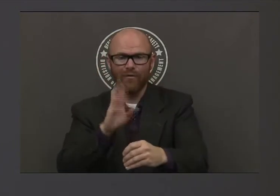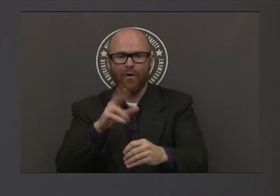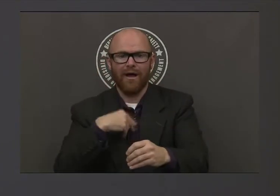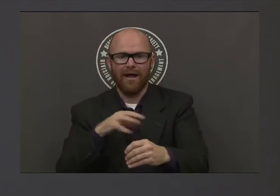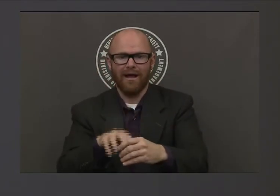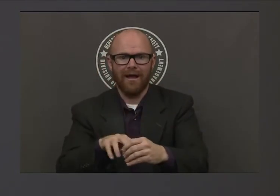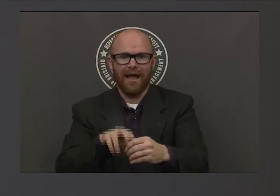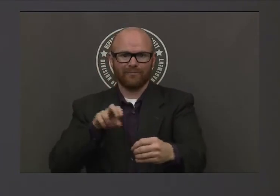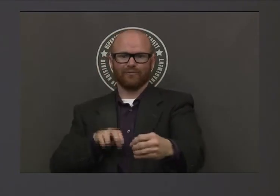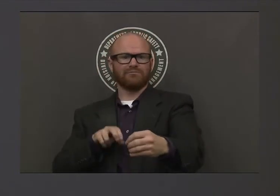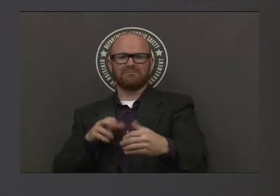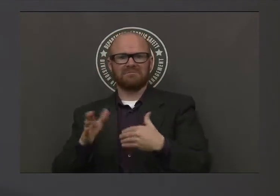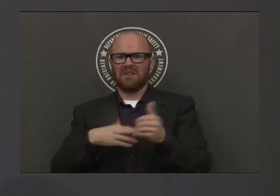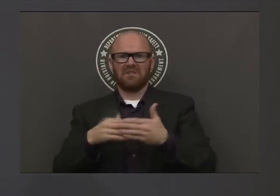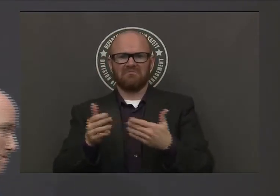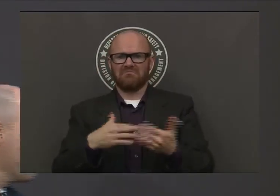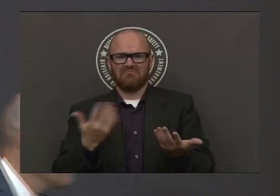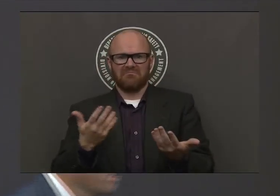stop talking now.